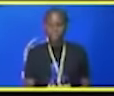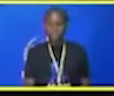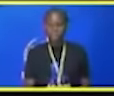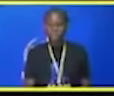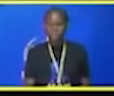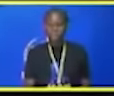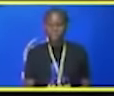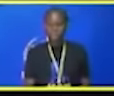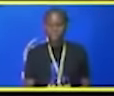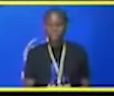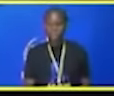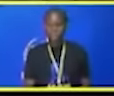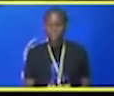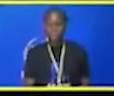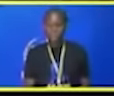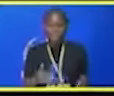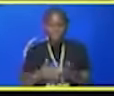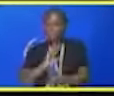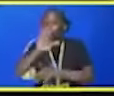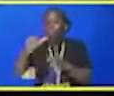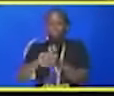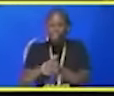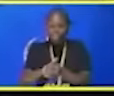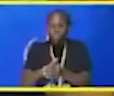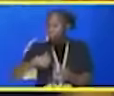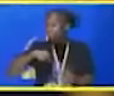Against such there is no law. Go ahead and pray.